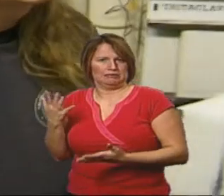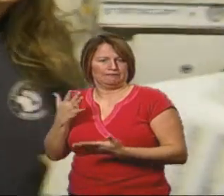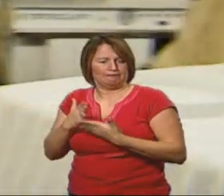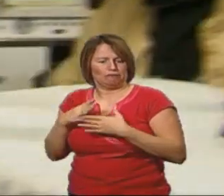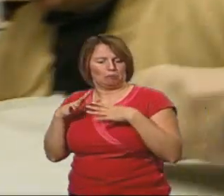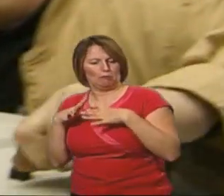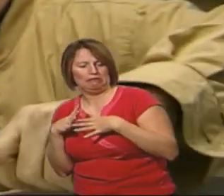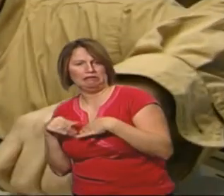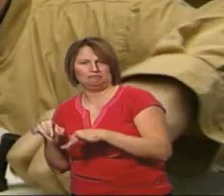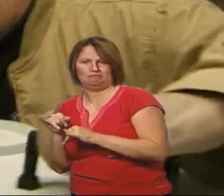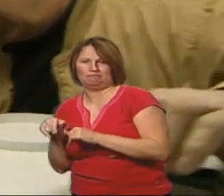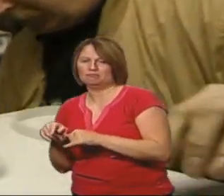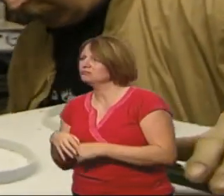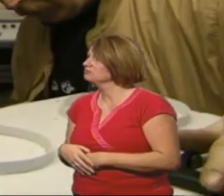weak.